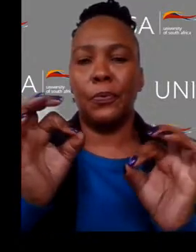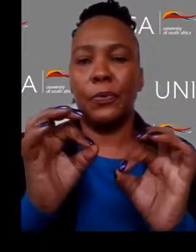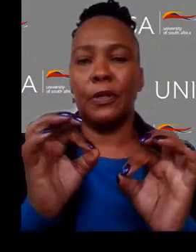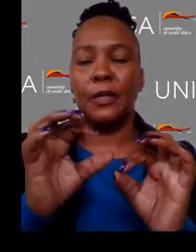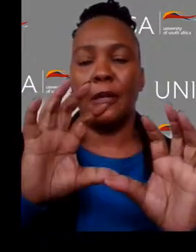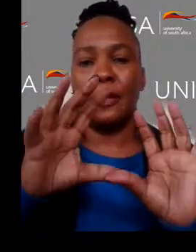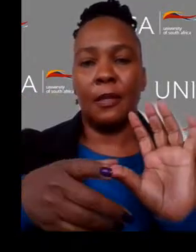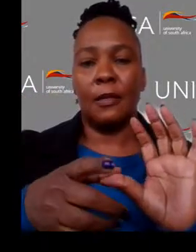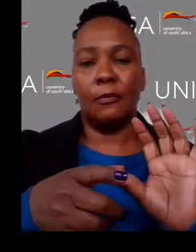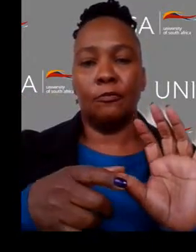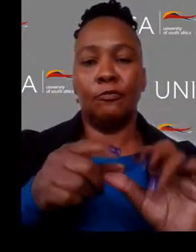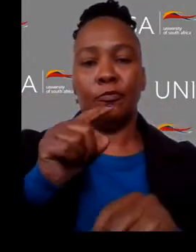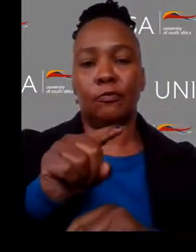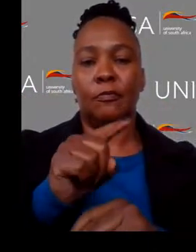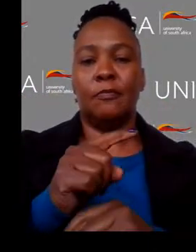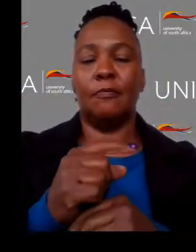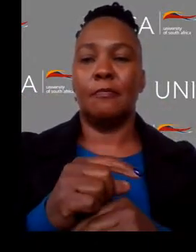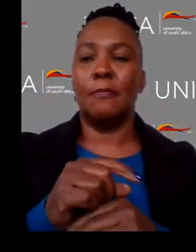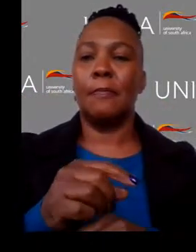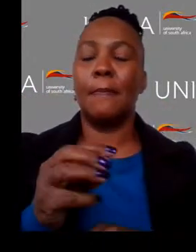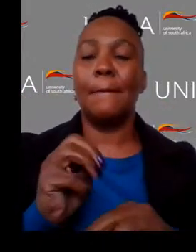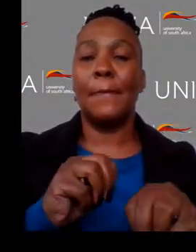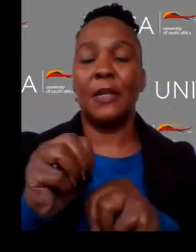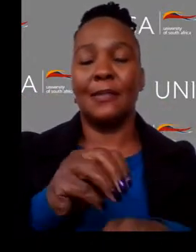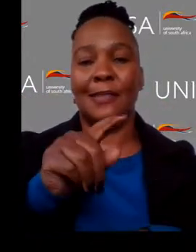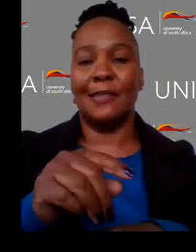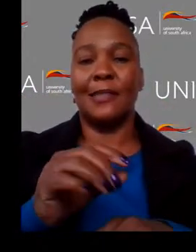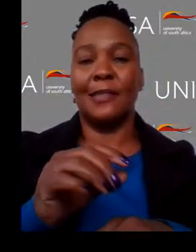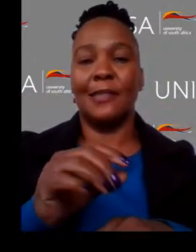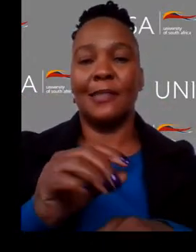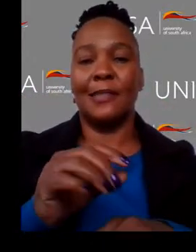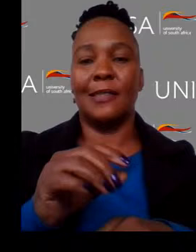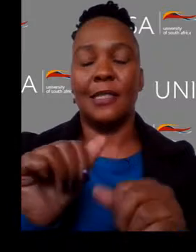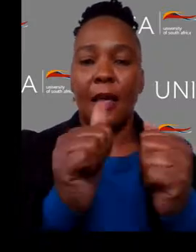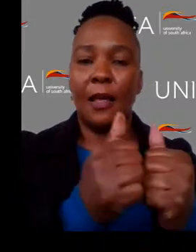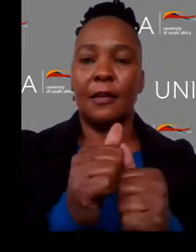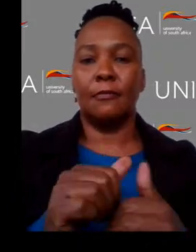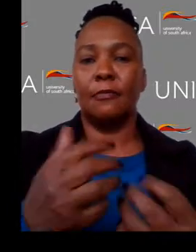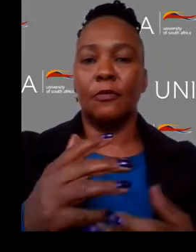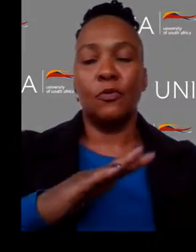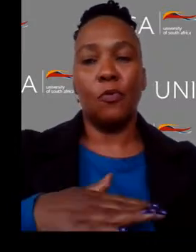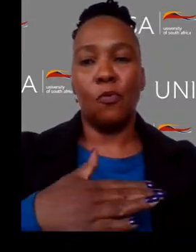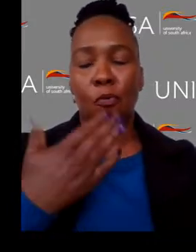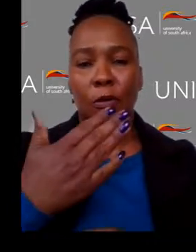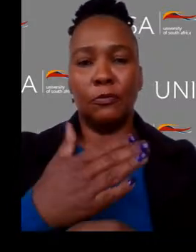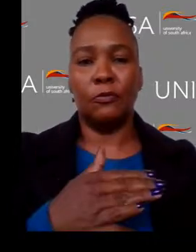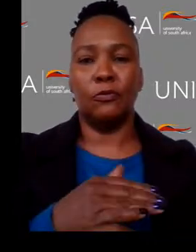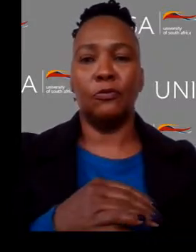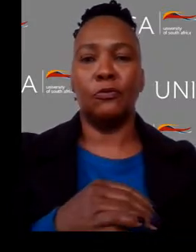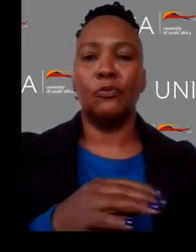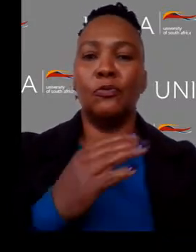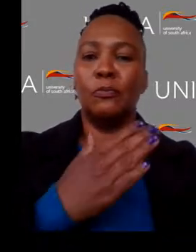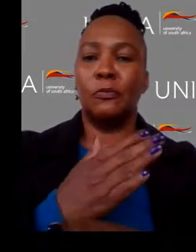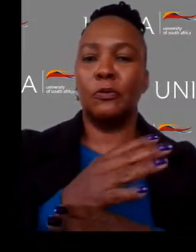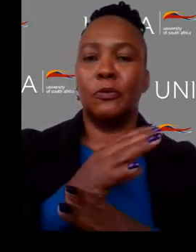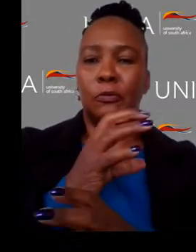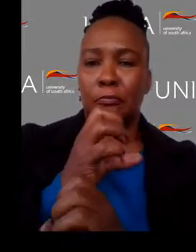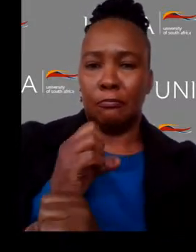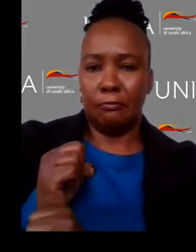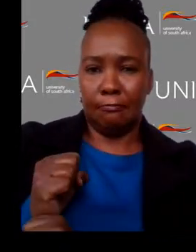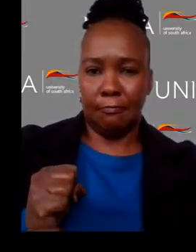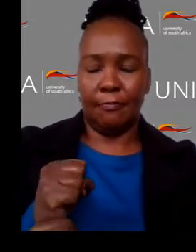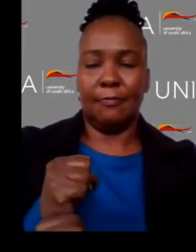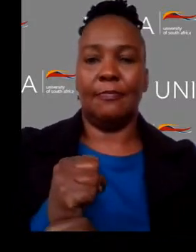you. Manage these challenges that want to deter you, that want to take you off path,